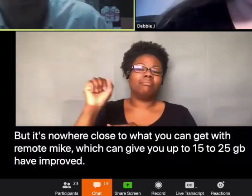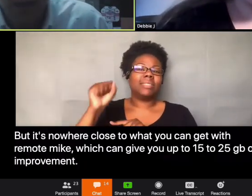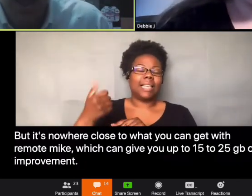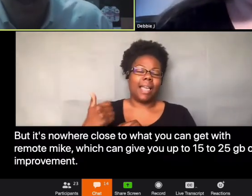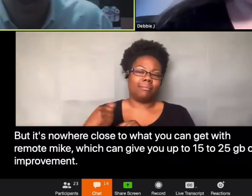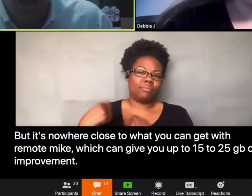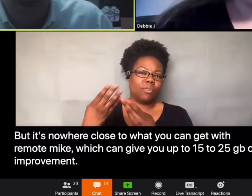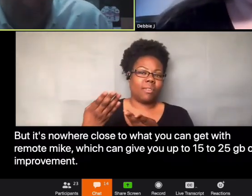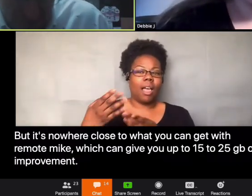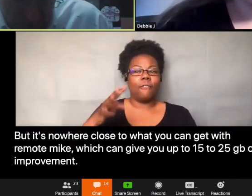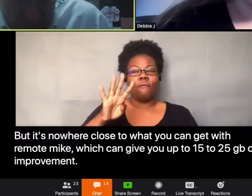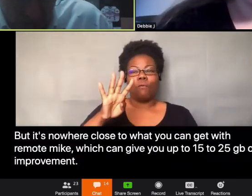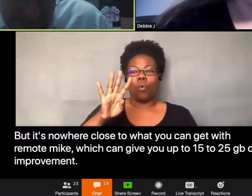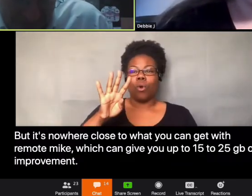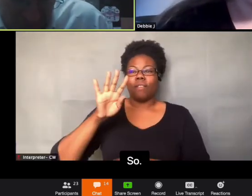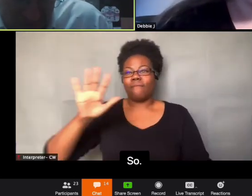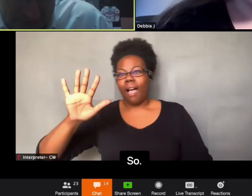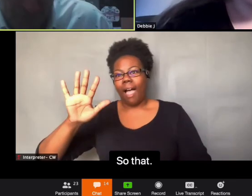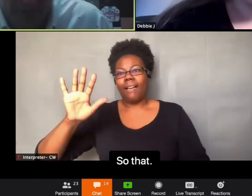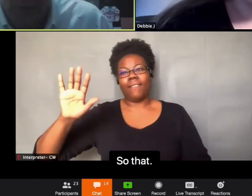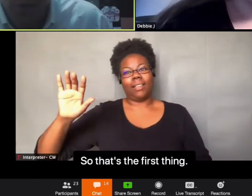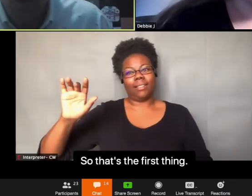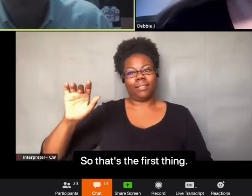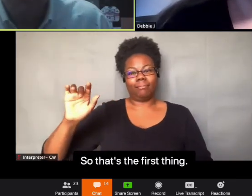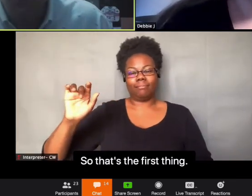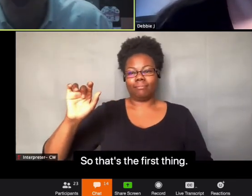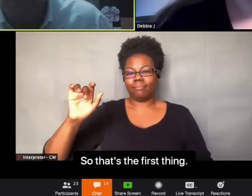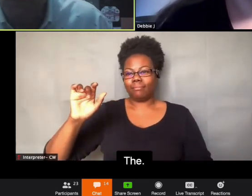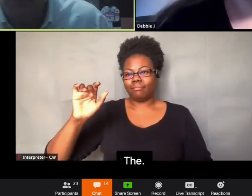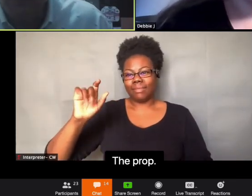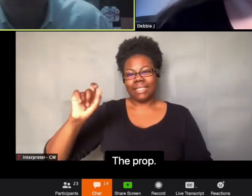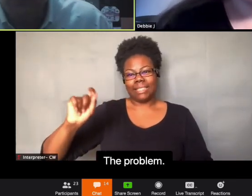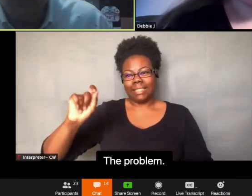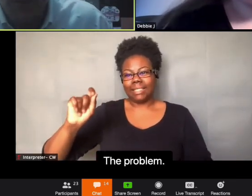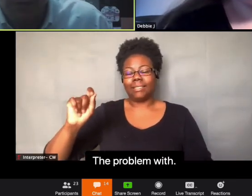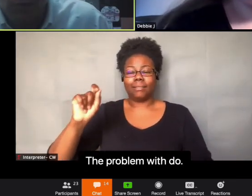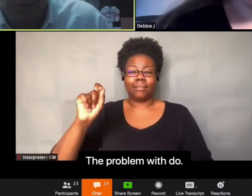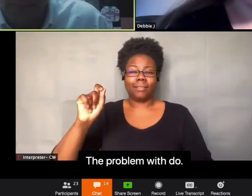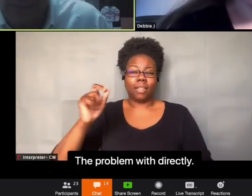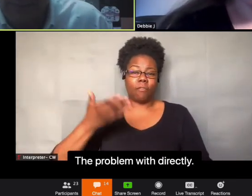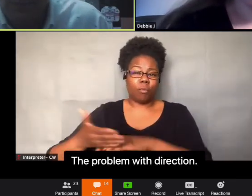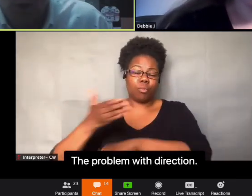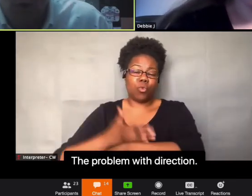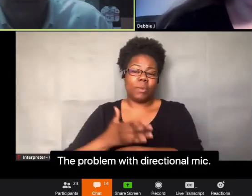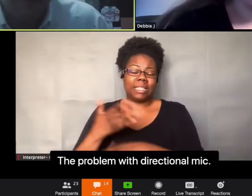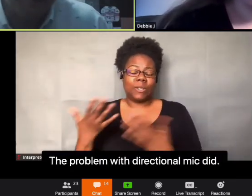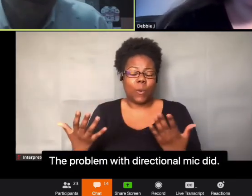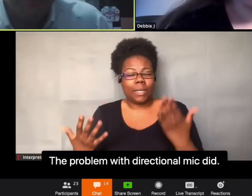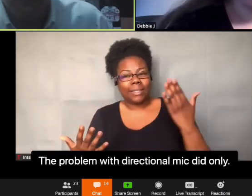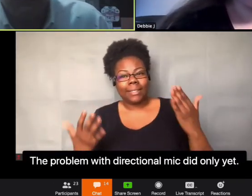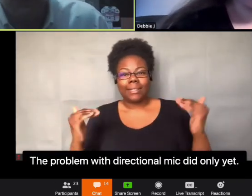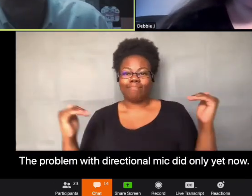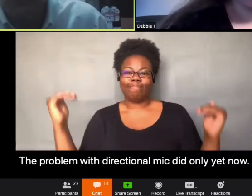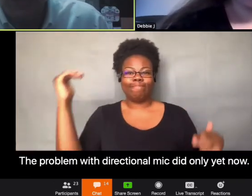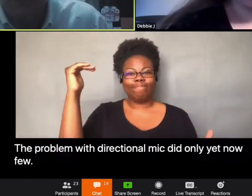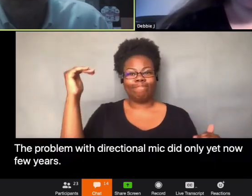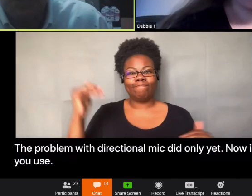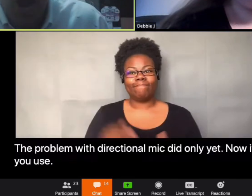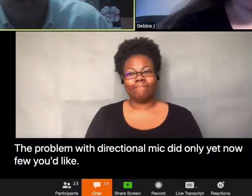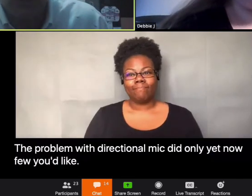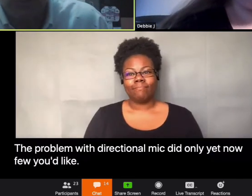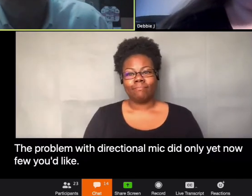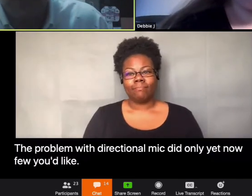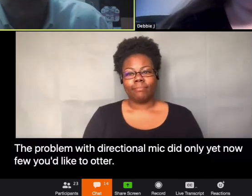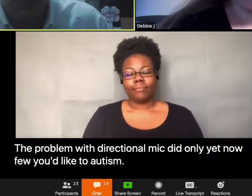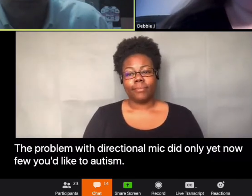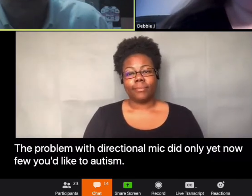improvement. So that's the first thing. The problem with directional mics is only, now if you use like the